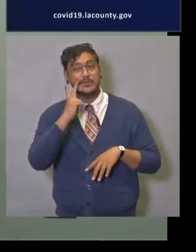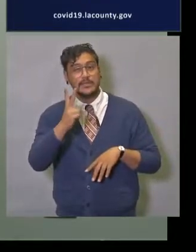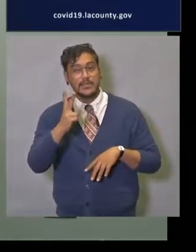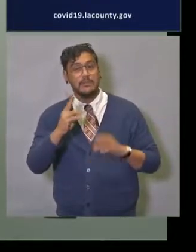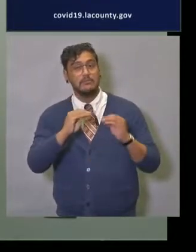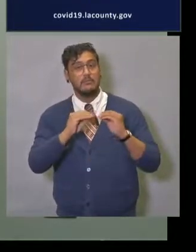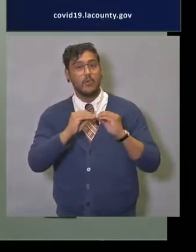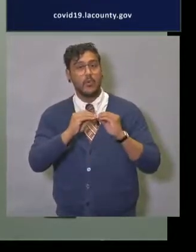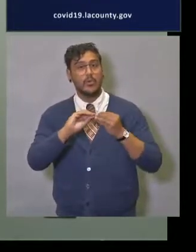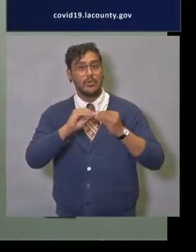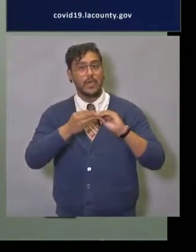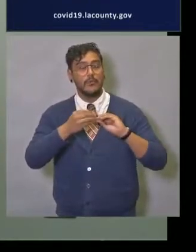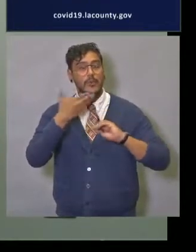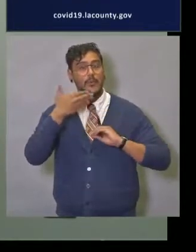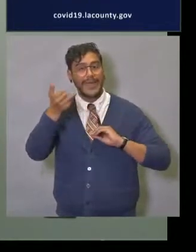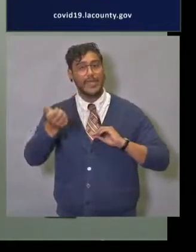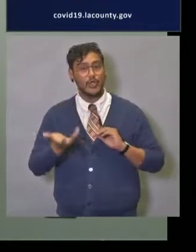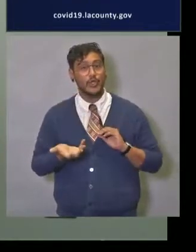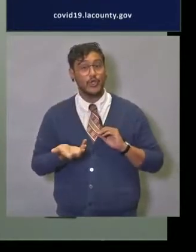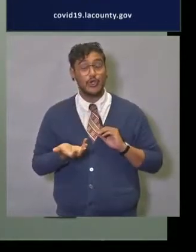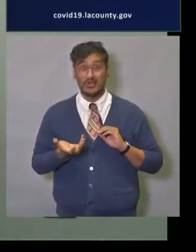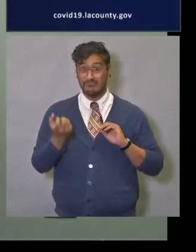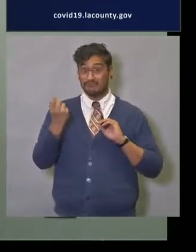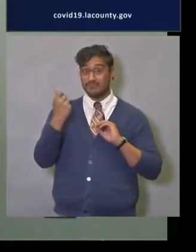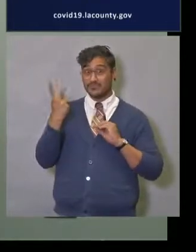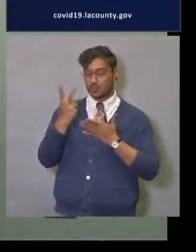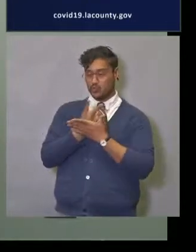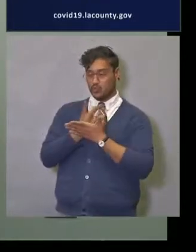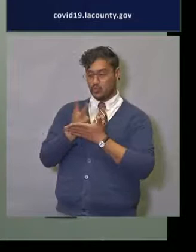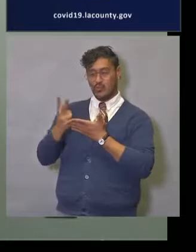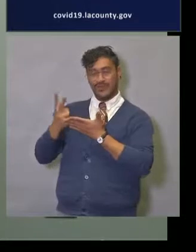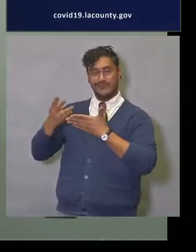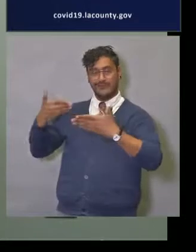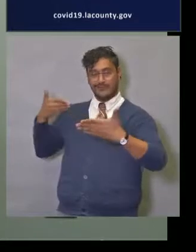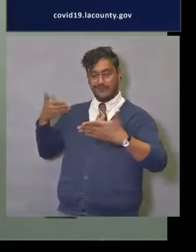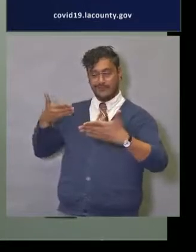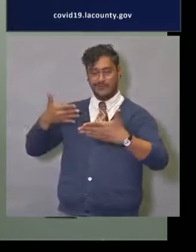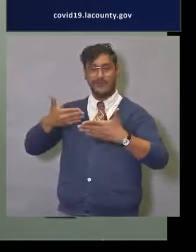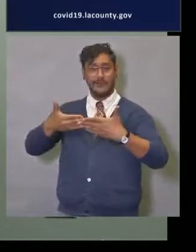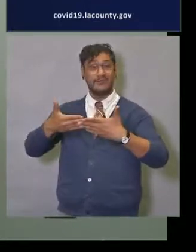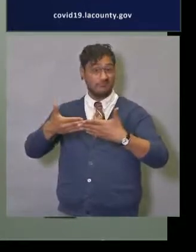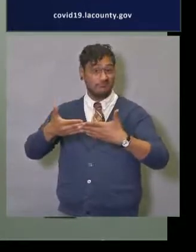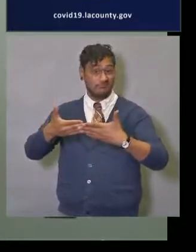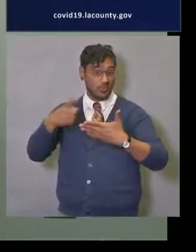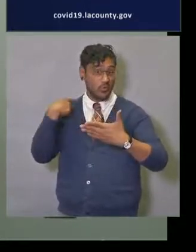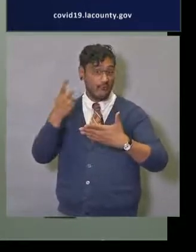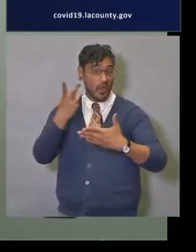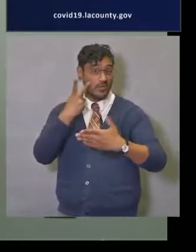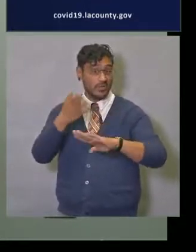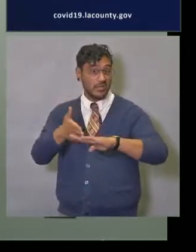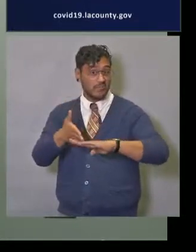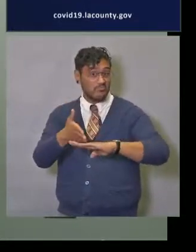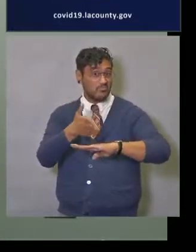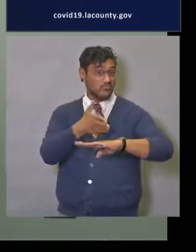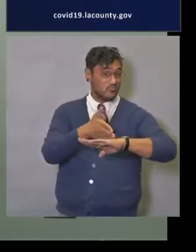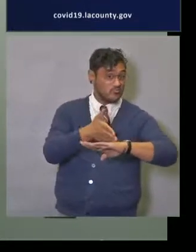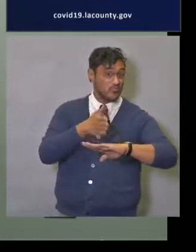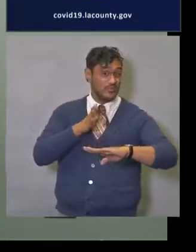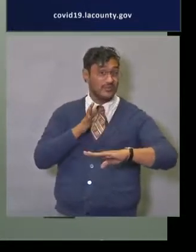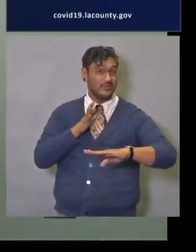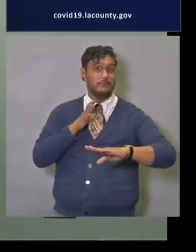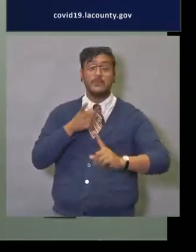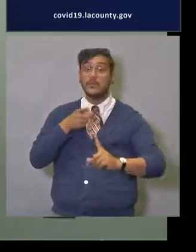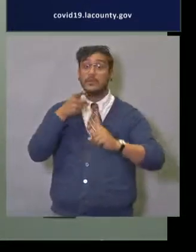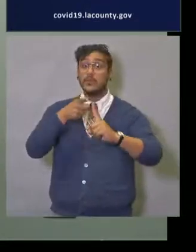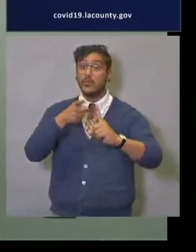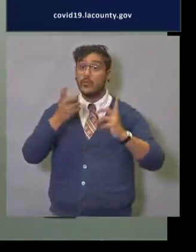Even from 2 weeks ago to last week, we did see an improvement. And my hope is that, again, in partnership with